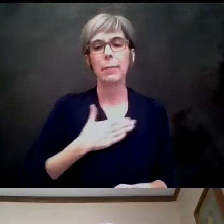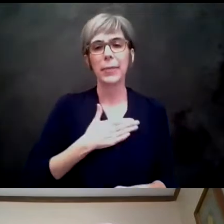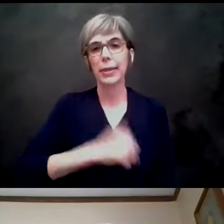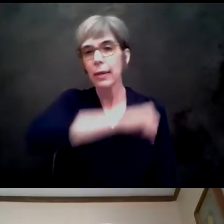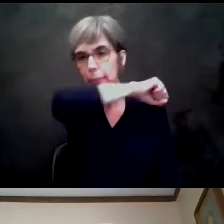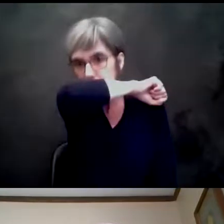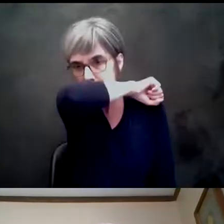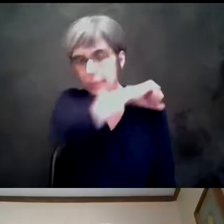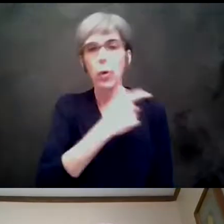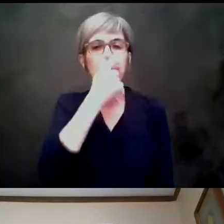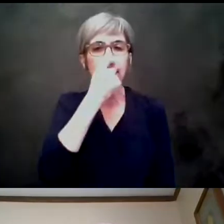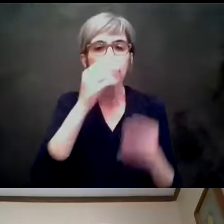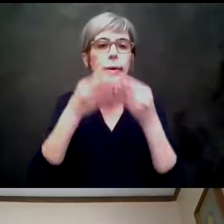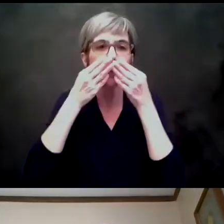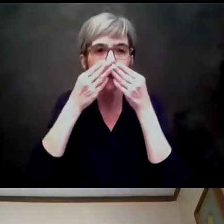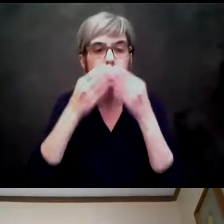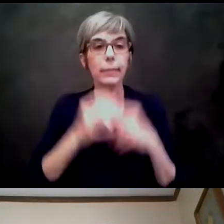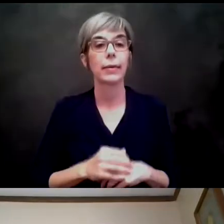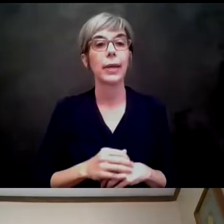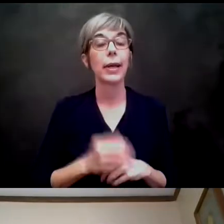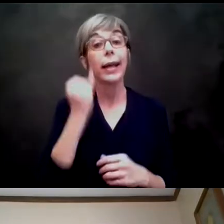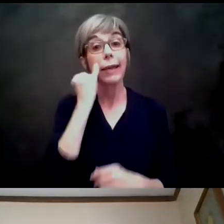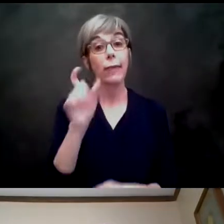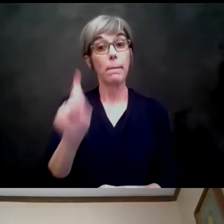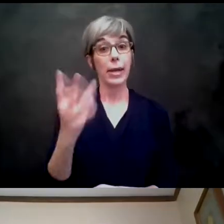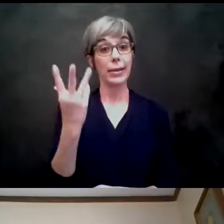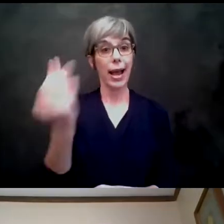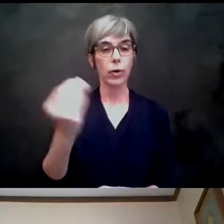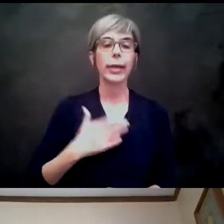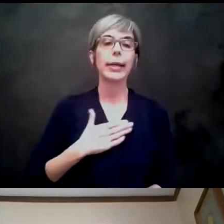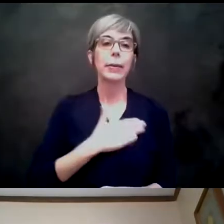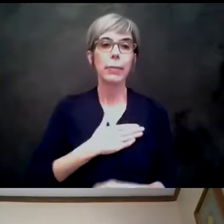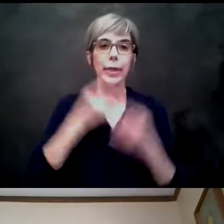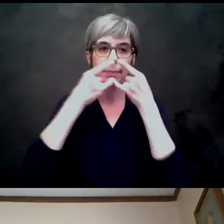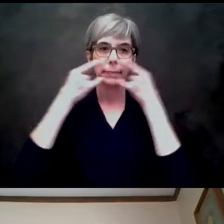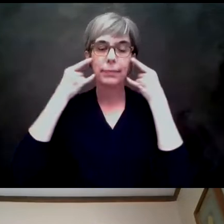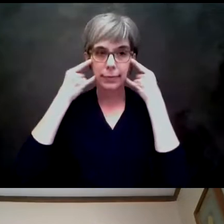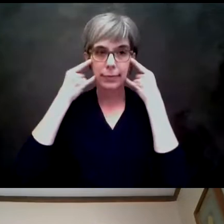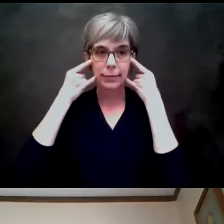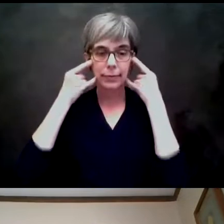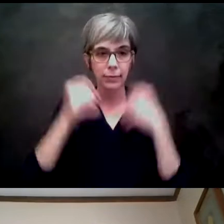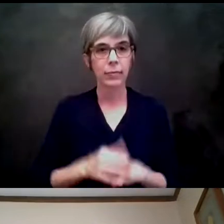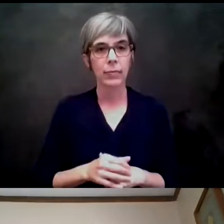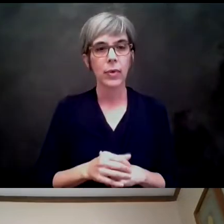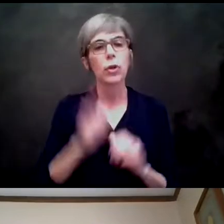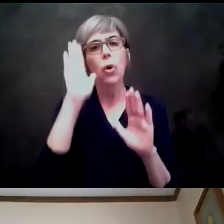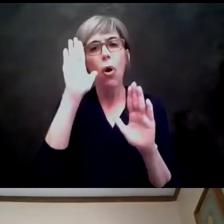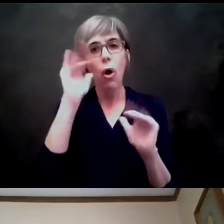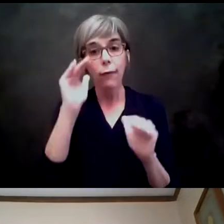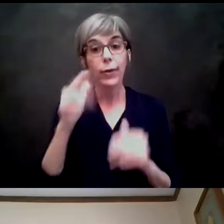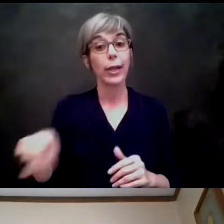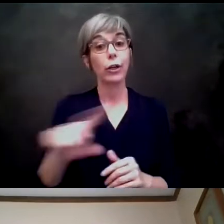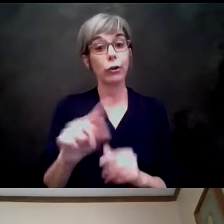a face covering when you must go out for those essential supplies. We're hopeful that we have turned the corner because of the efforts you have all